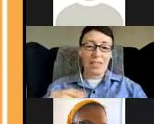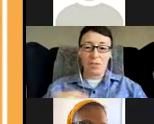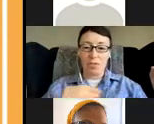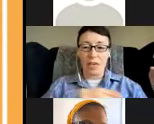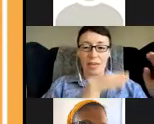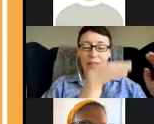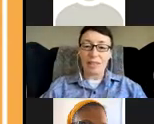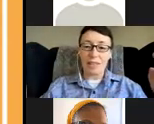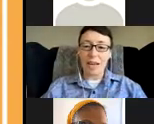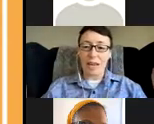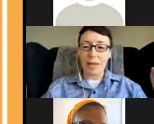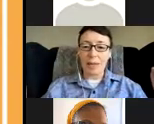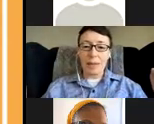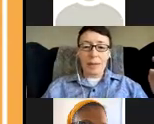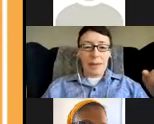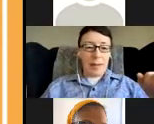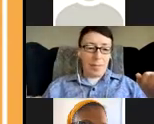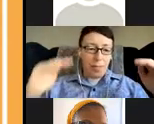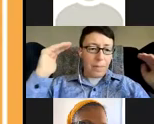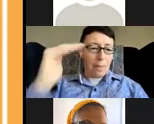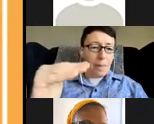of see illustrated in this slide,